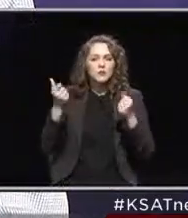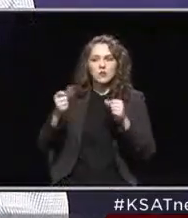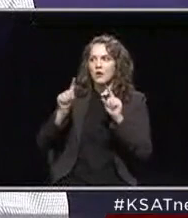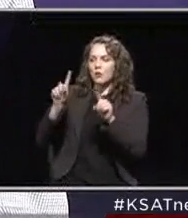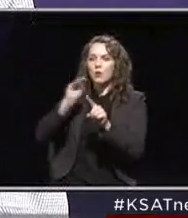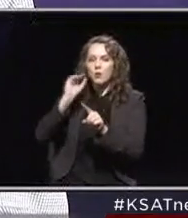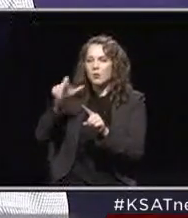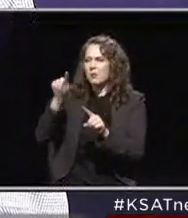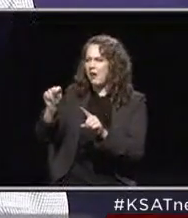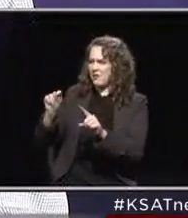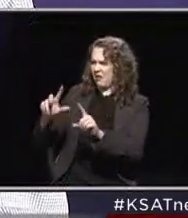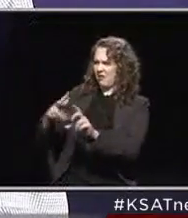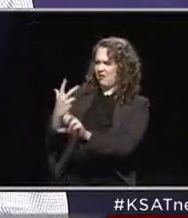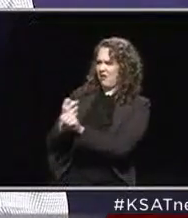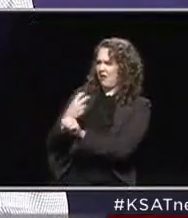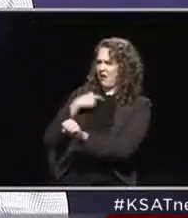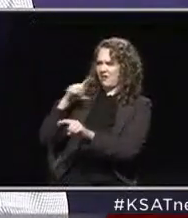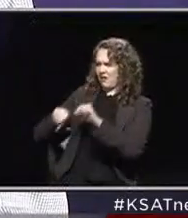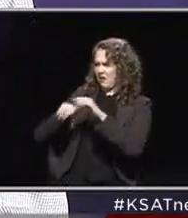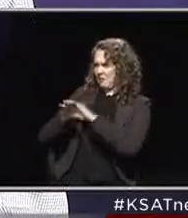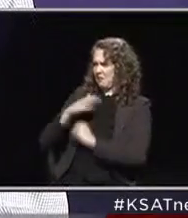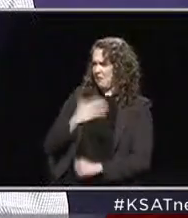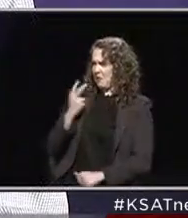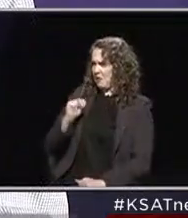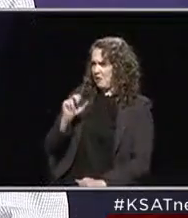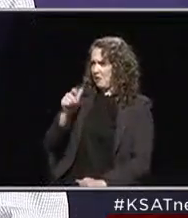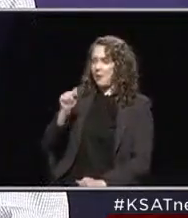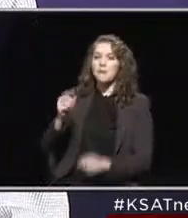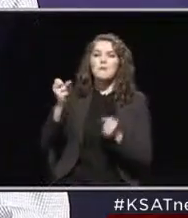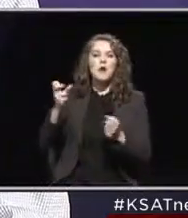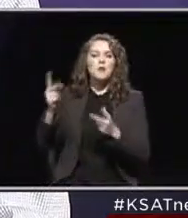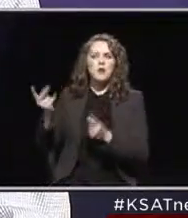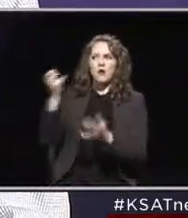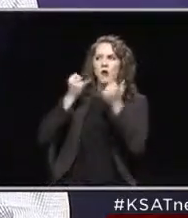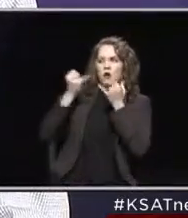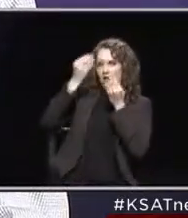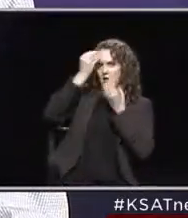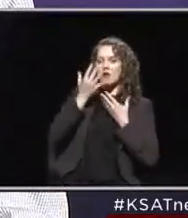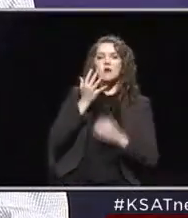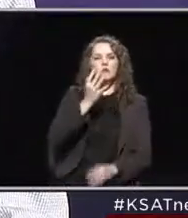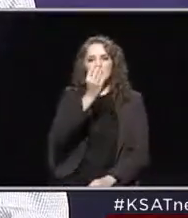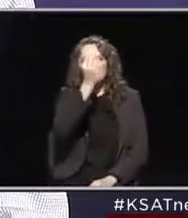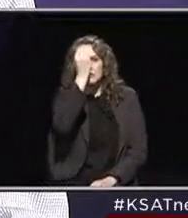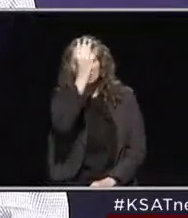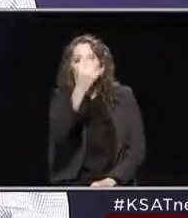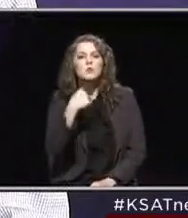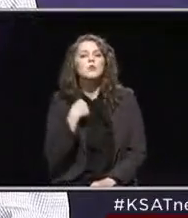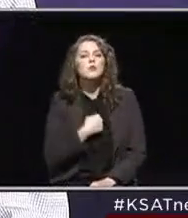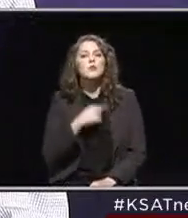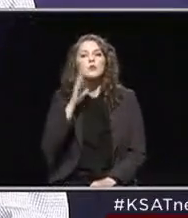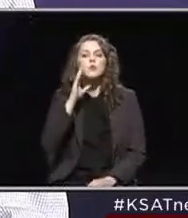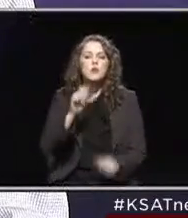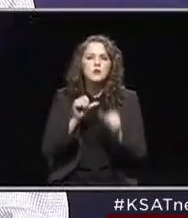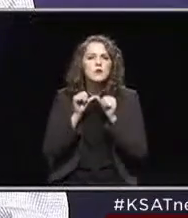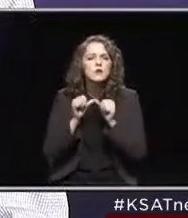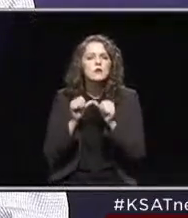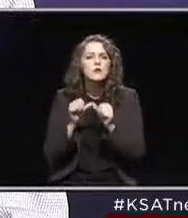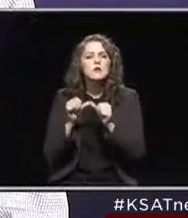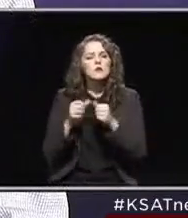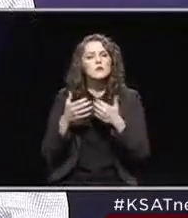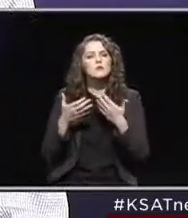I think we've got a lot of calls with respect to that. I'm telling you right now, we're going to continue to put in